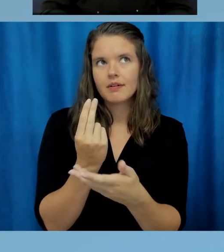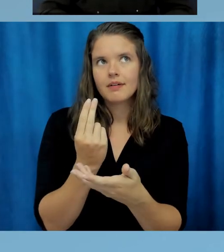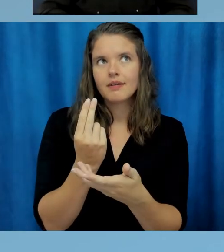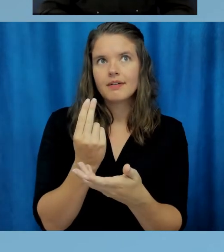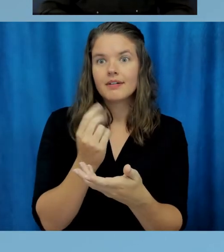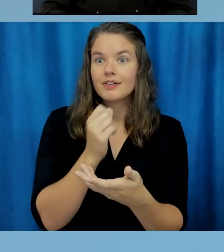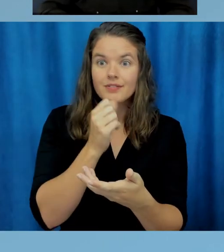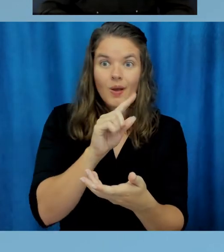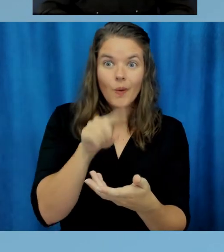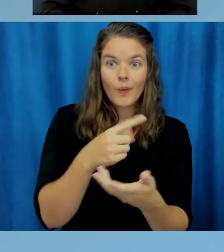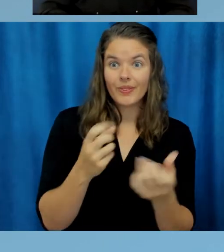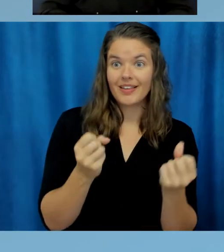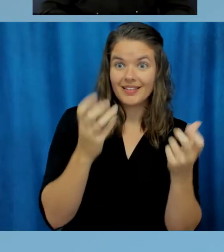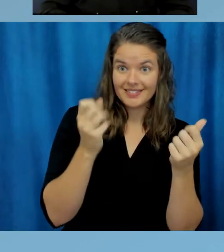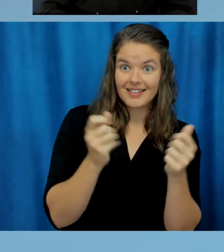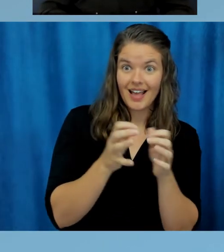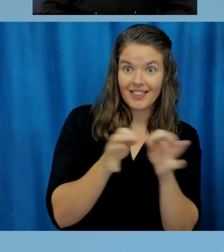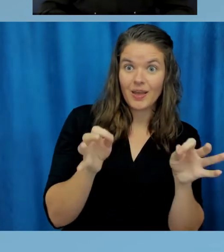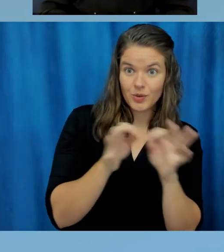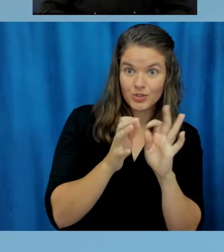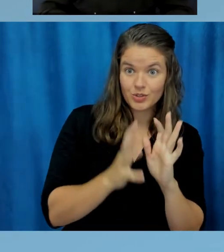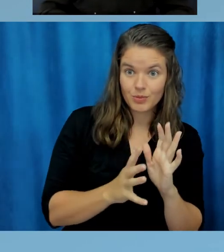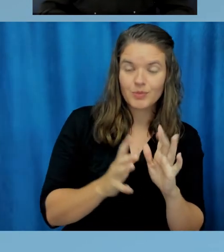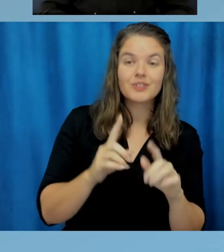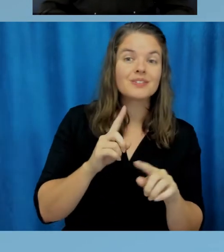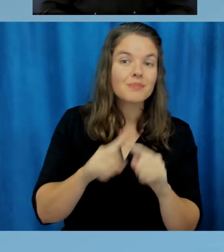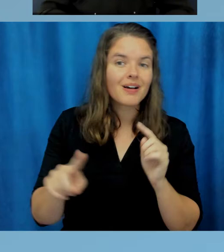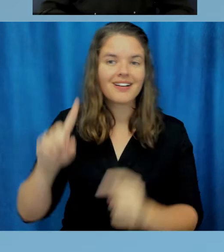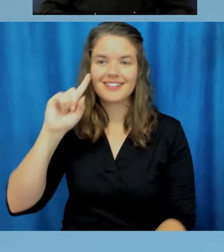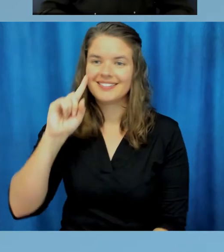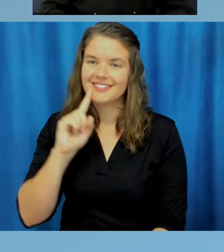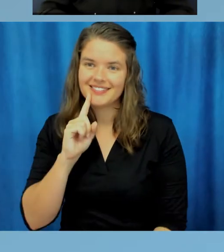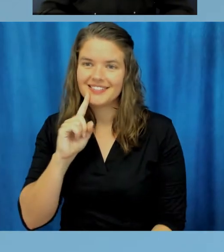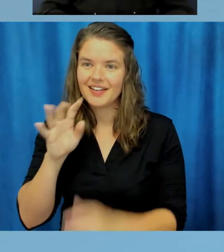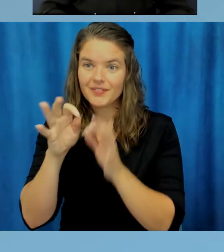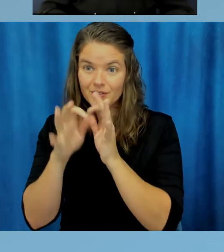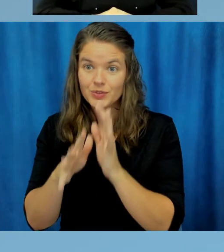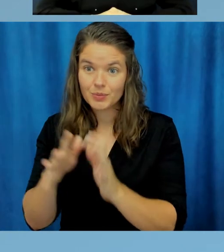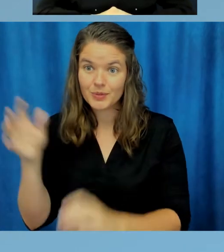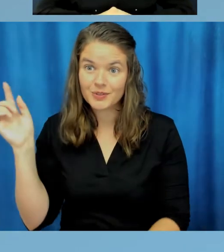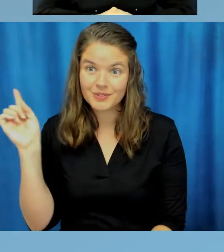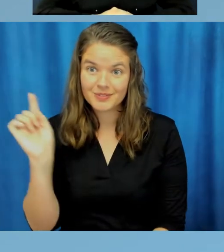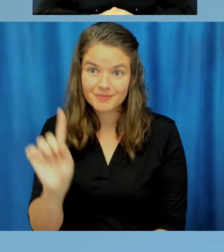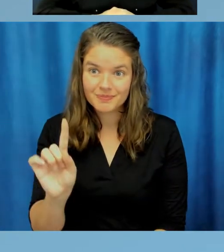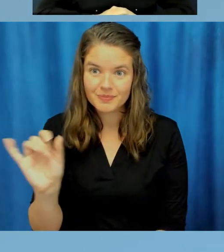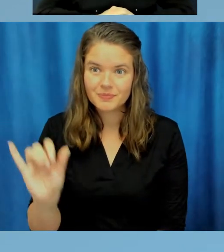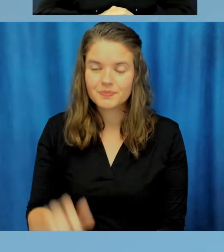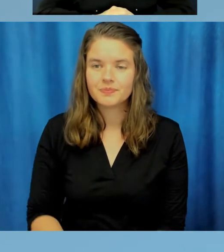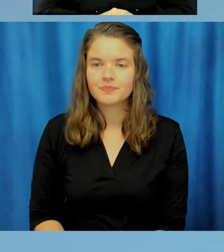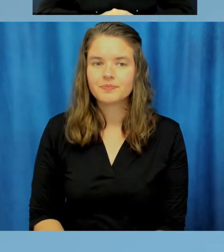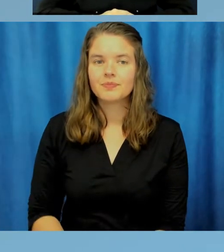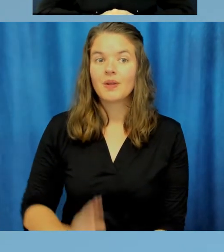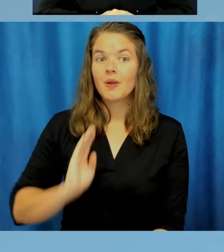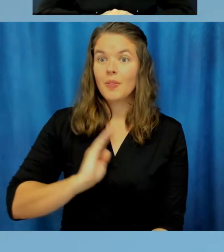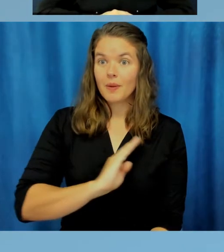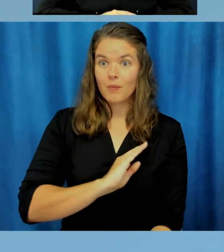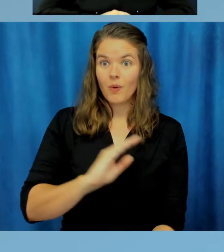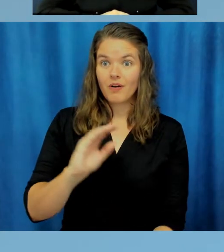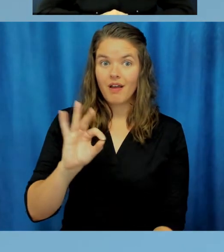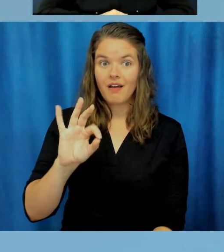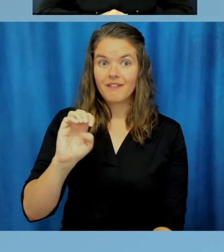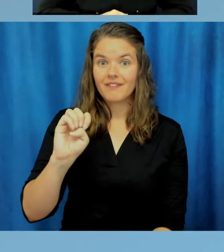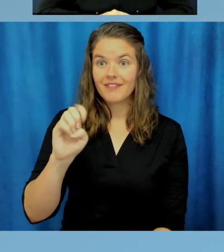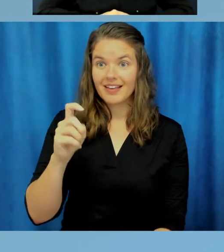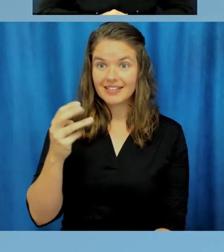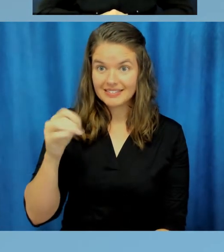not only sign language interpreters, but the use of deaf interpreters. The Board of Examiners of Interpreters for the Deaf